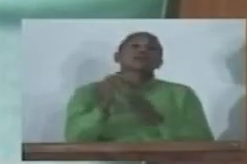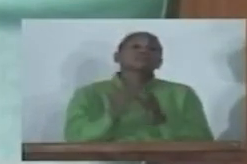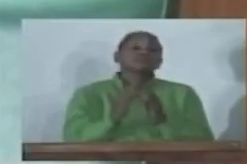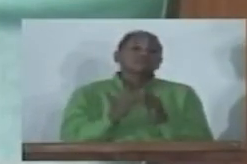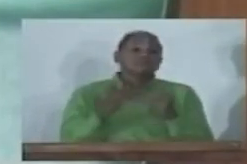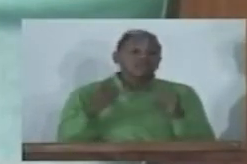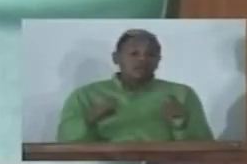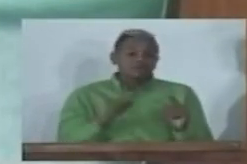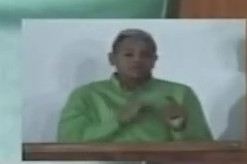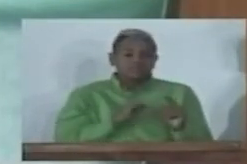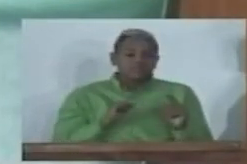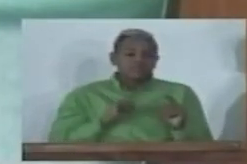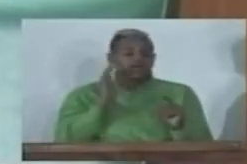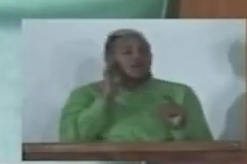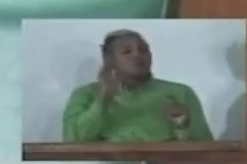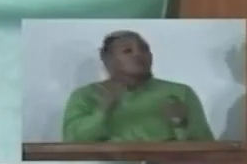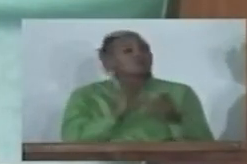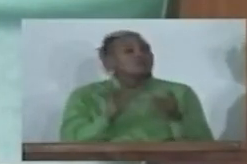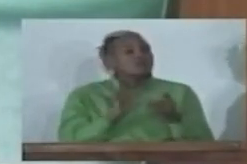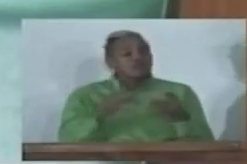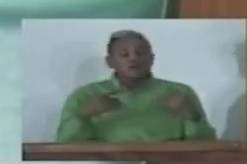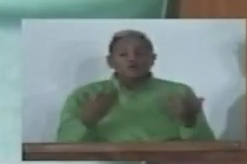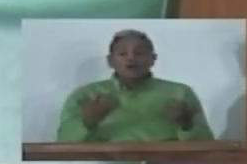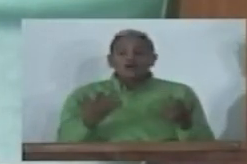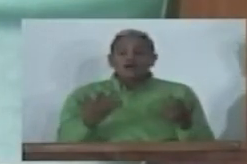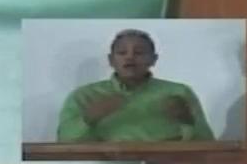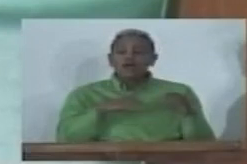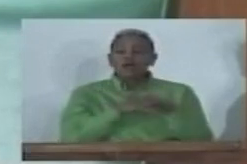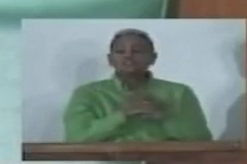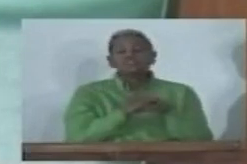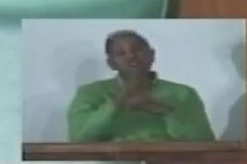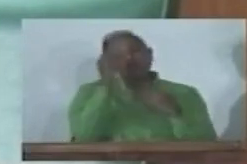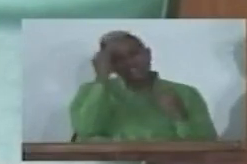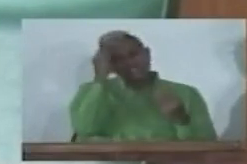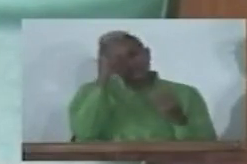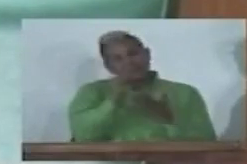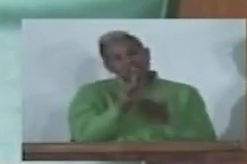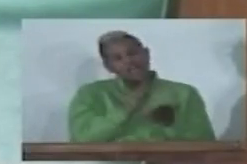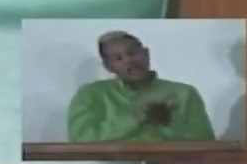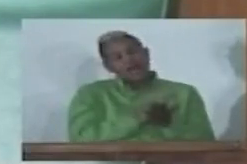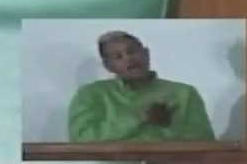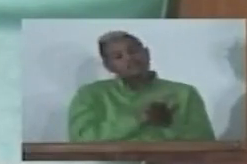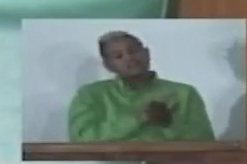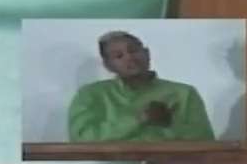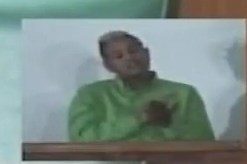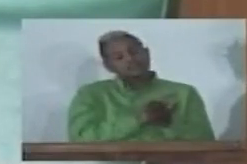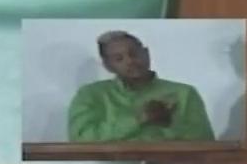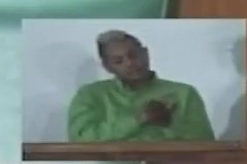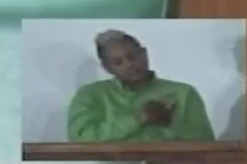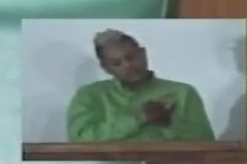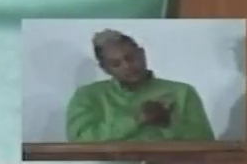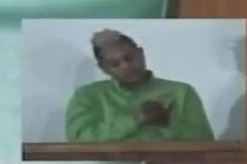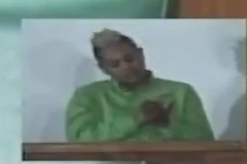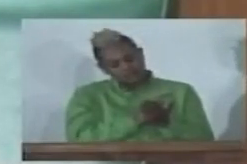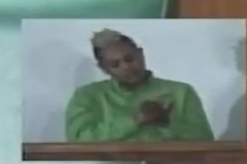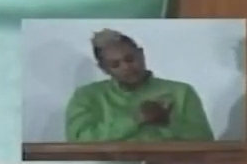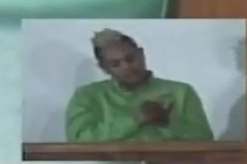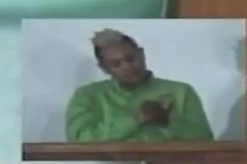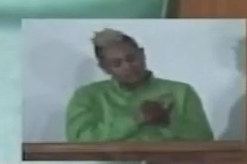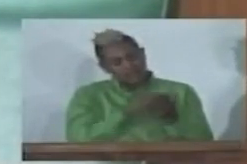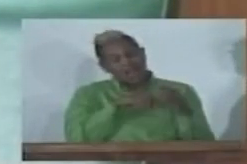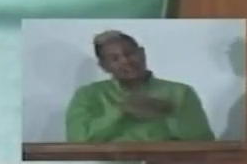of the Senate, I will move the Access to Information Act, the Access to Information